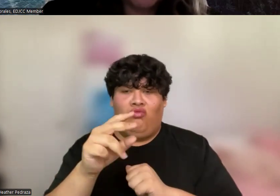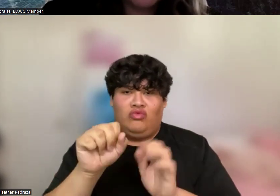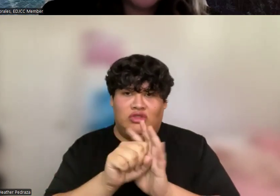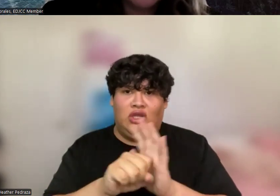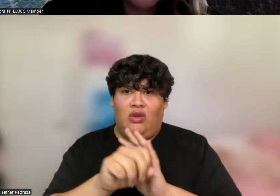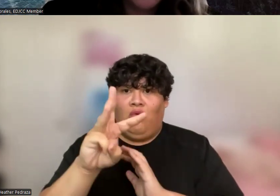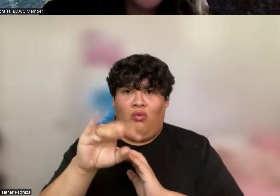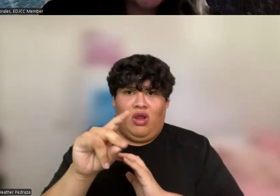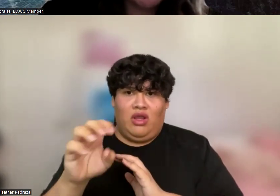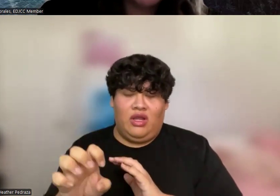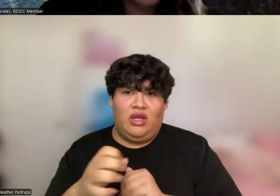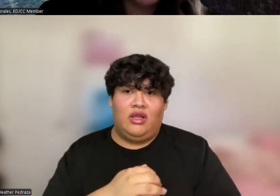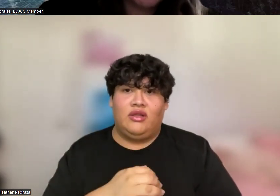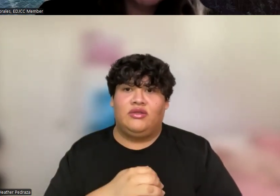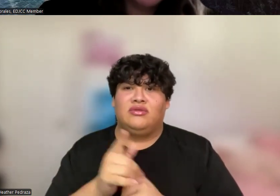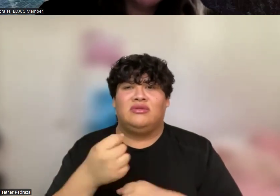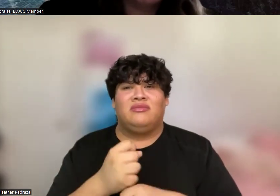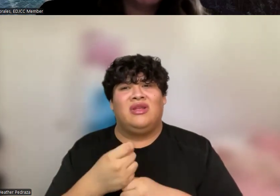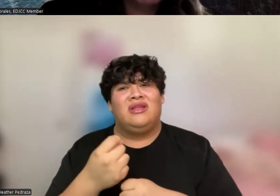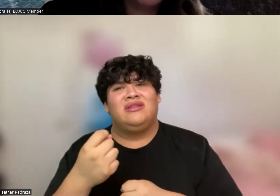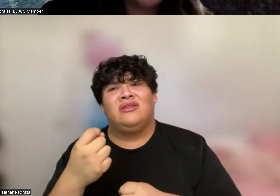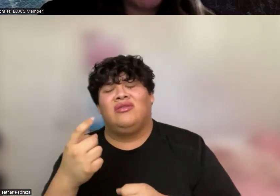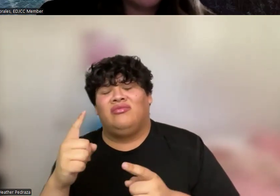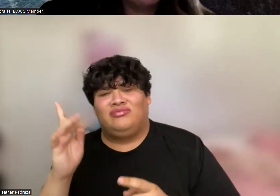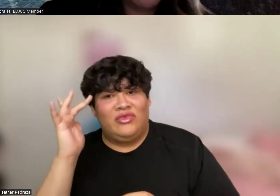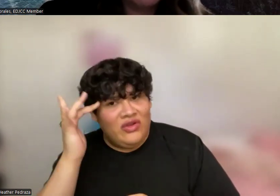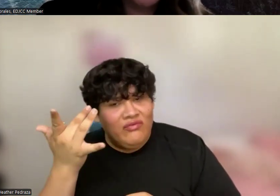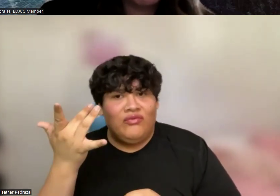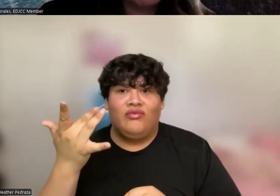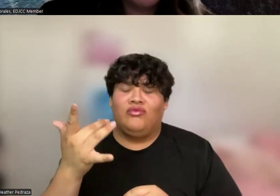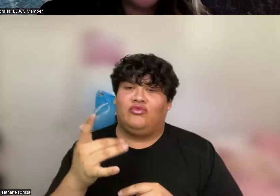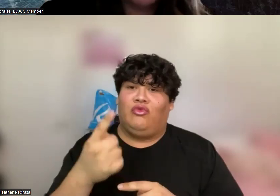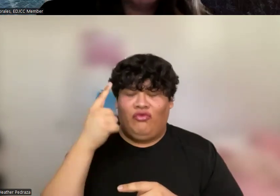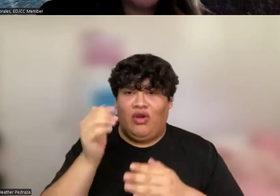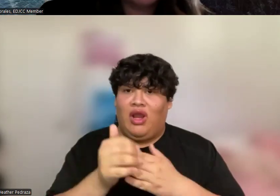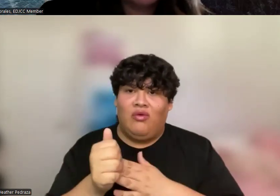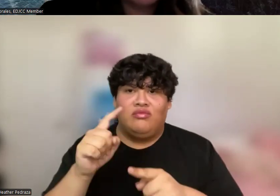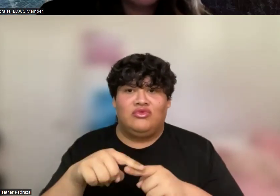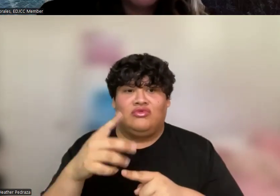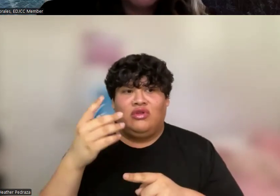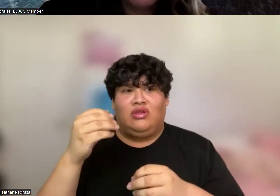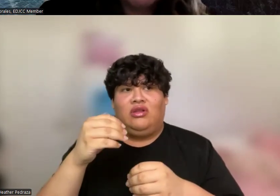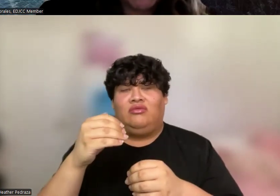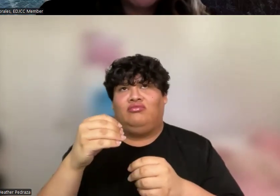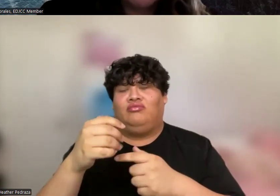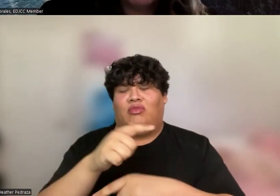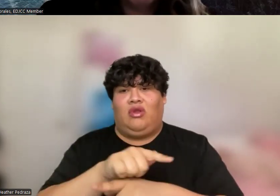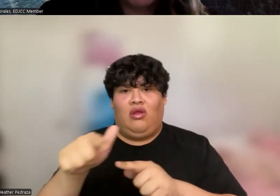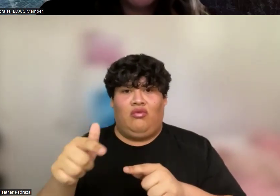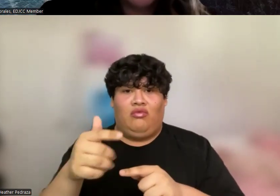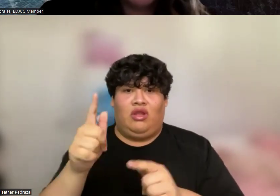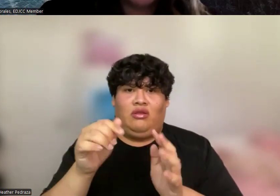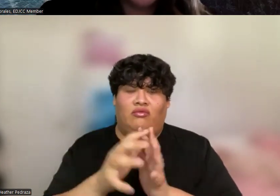the courts, which makes it incredibly difficult to track outcomes on a statewide basis.